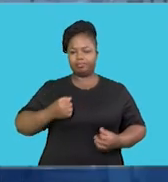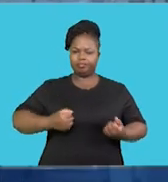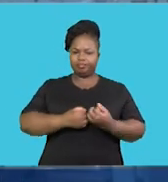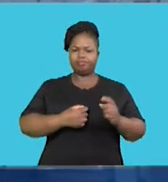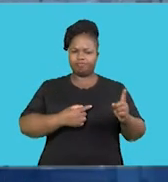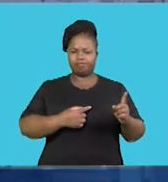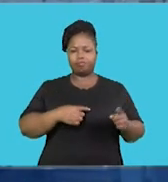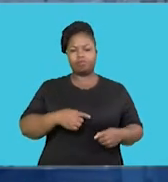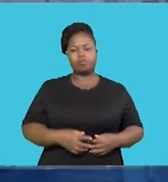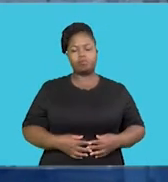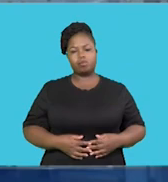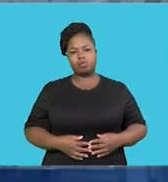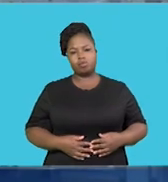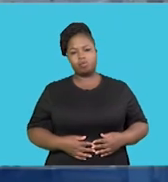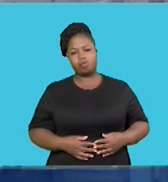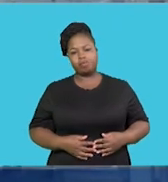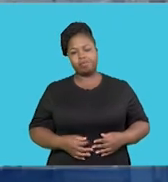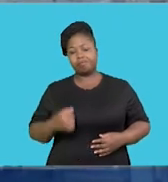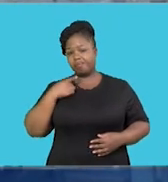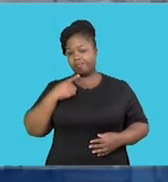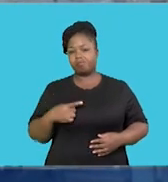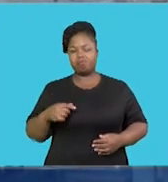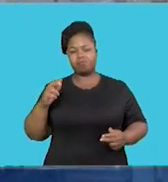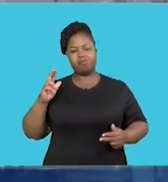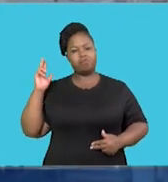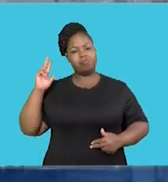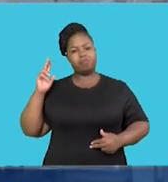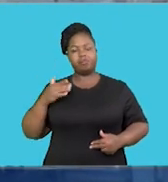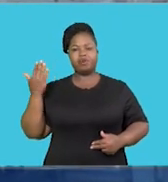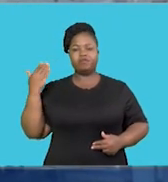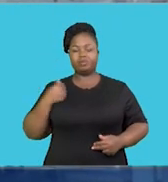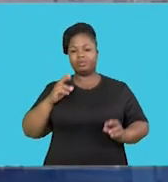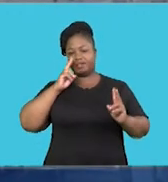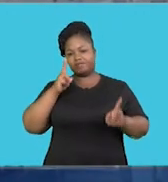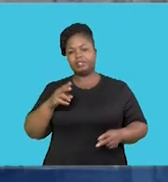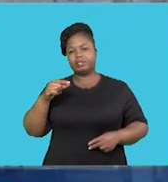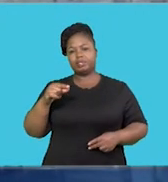gore Madiba's pledge to Gaza when he visited in